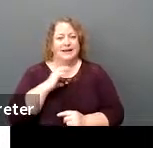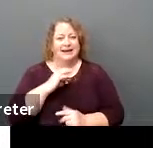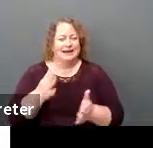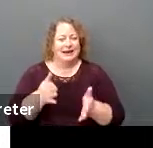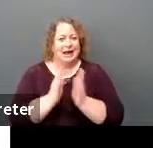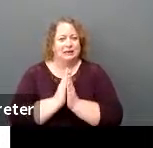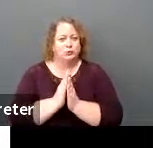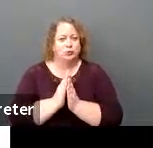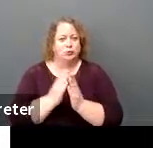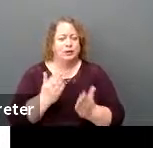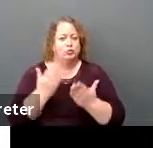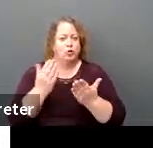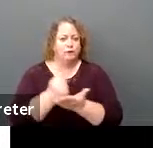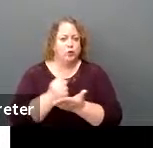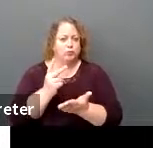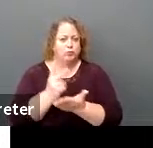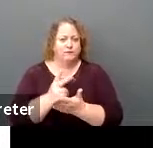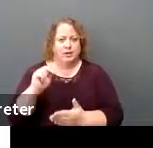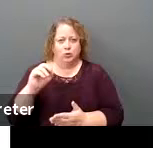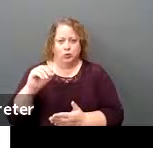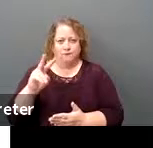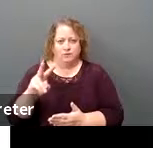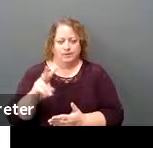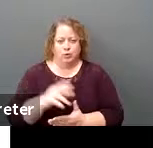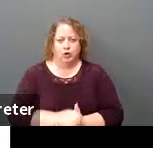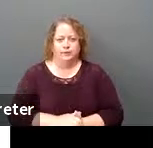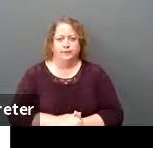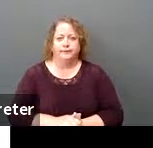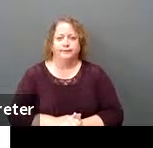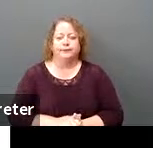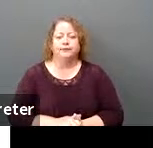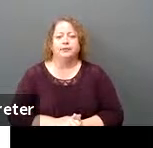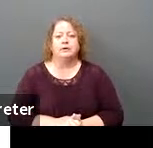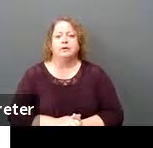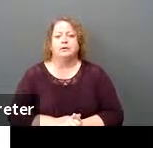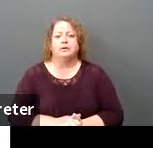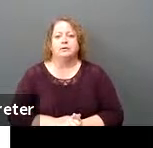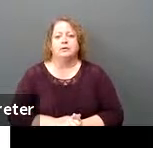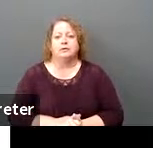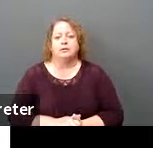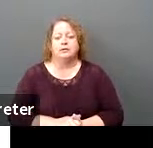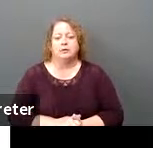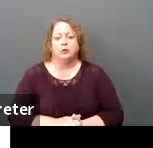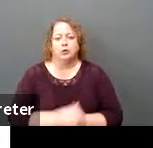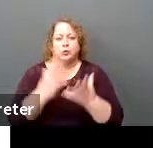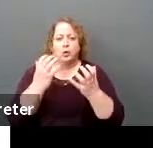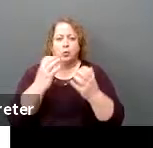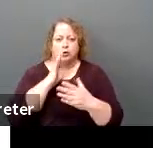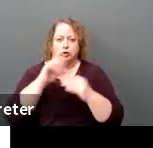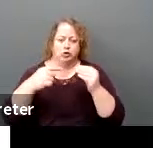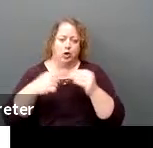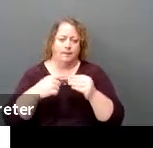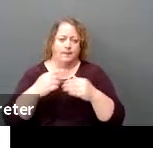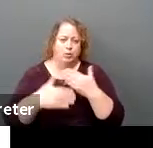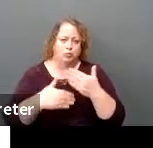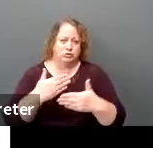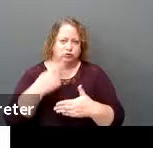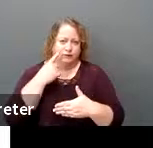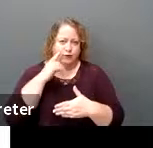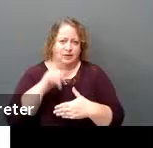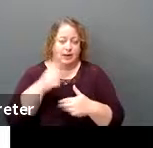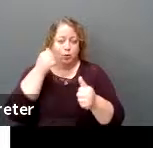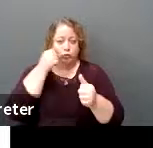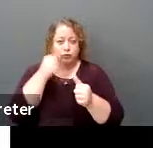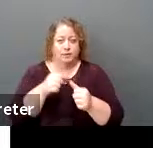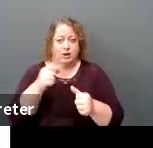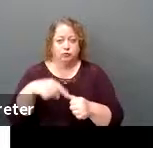to be brought for approval in November. And so I wanted to talk about the procedures for that. But I would like to remind